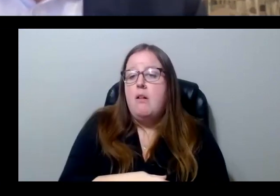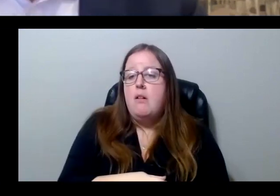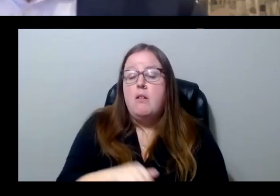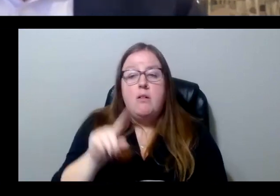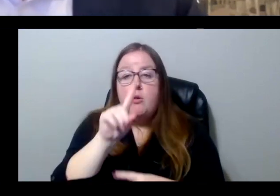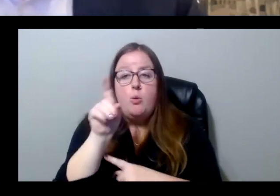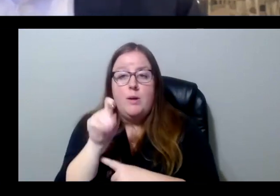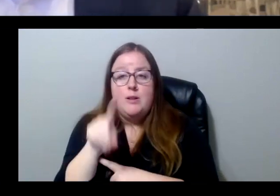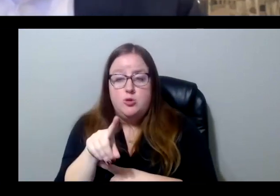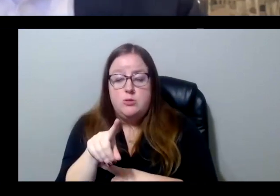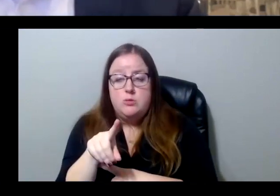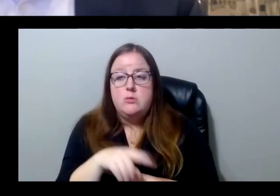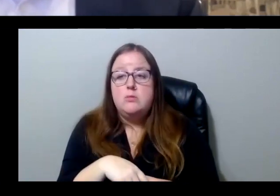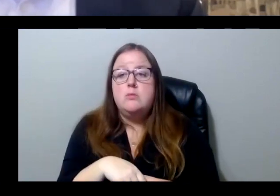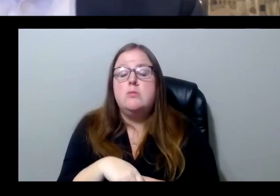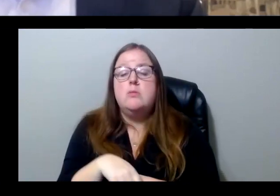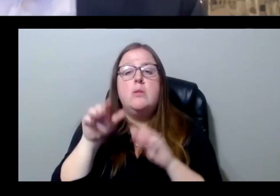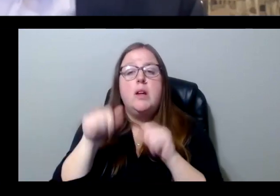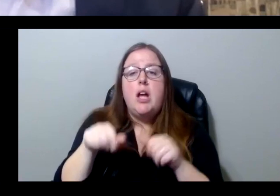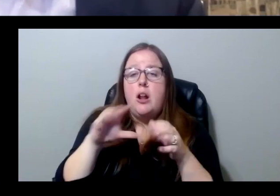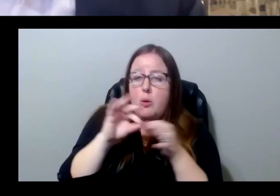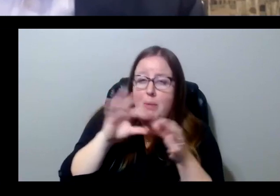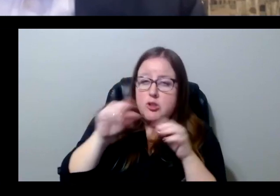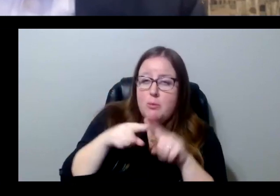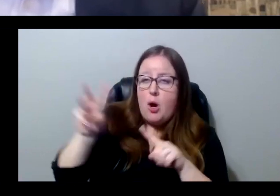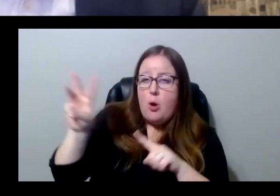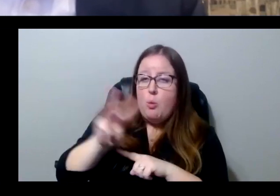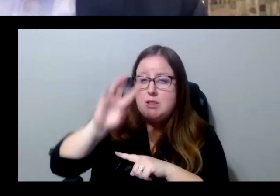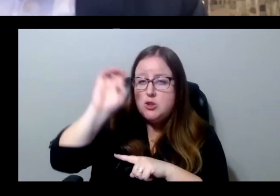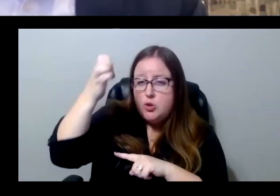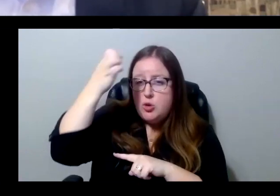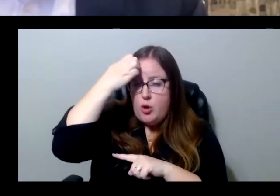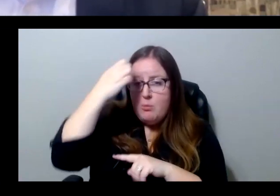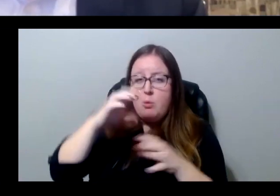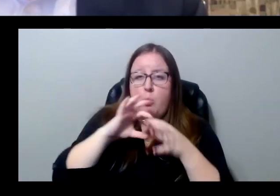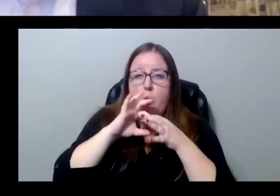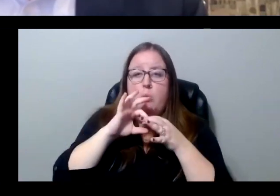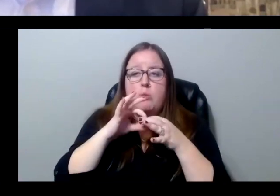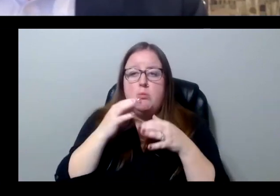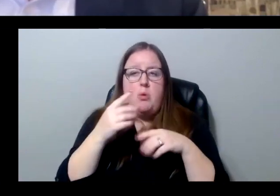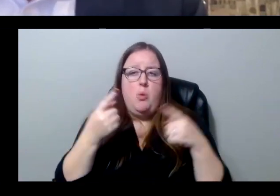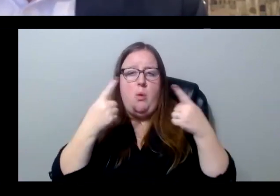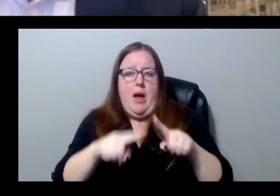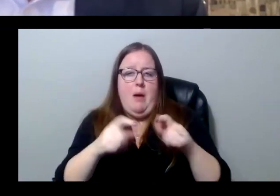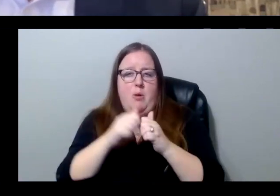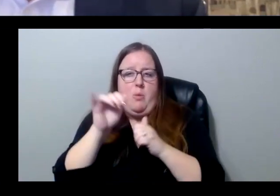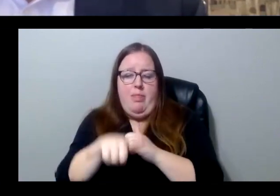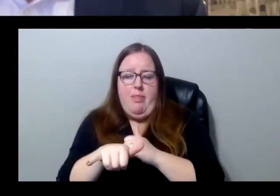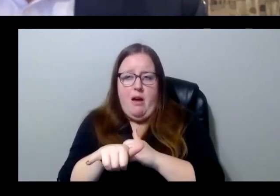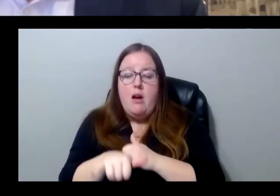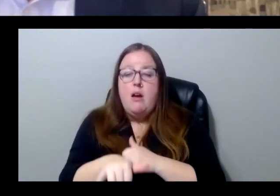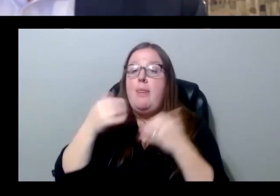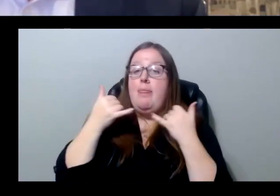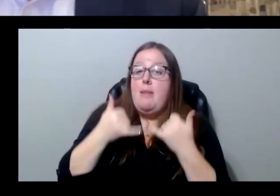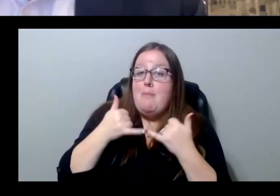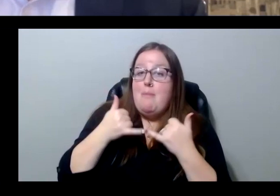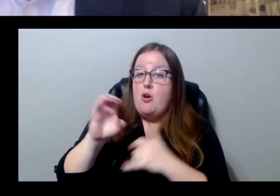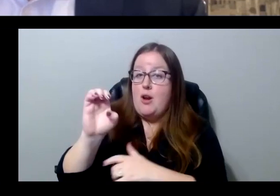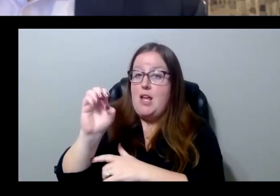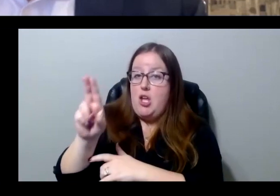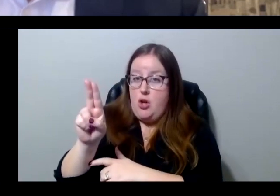really delves deeply into the horrific conditions that these folks